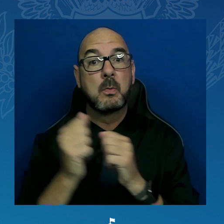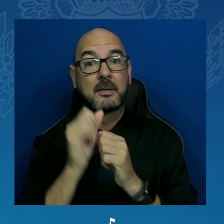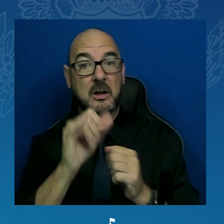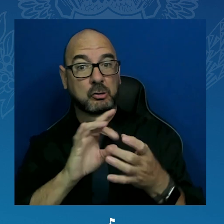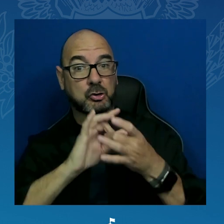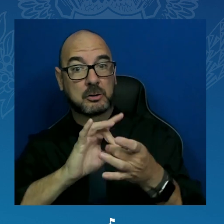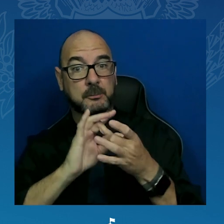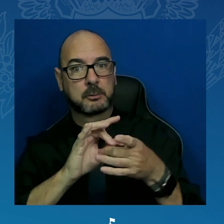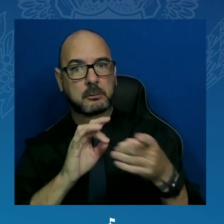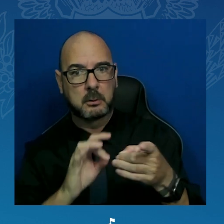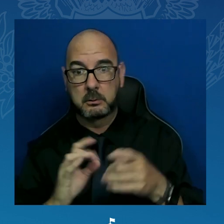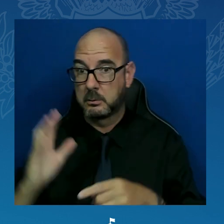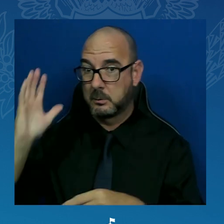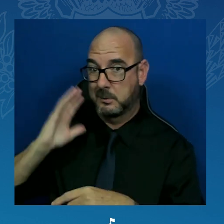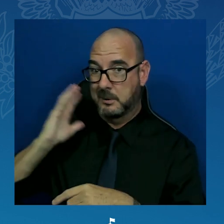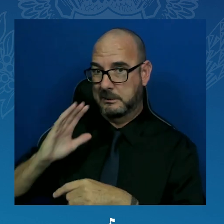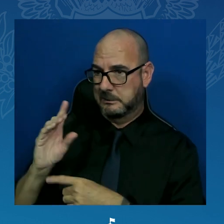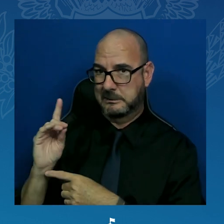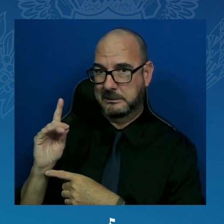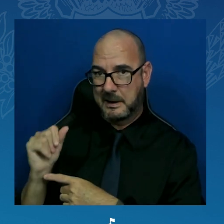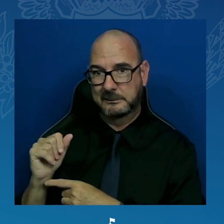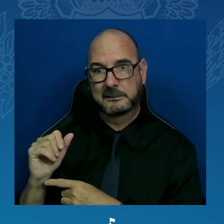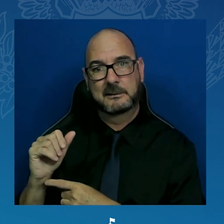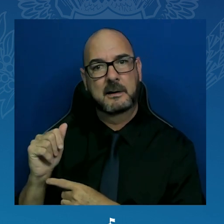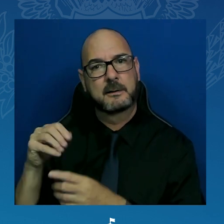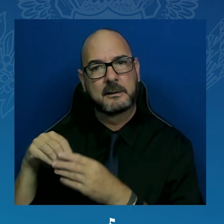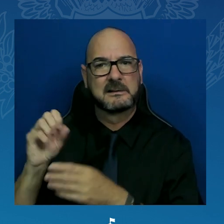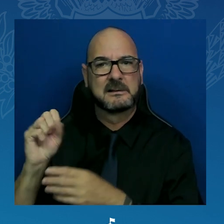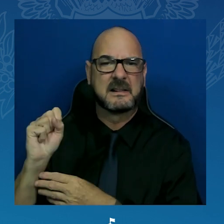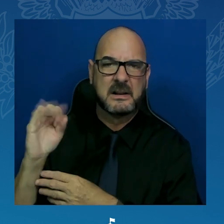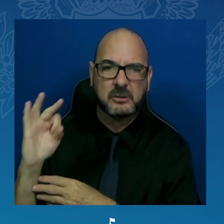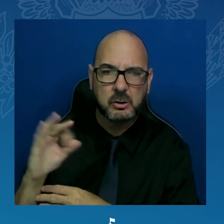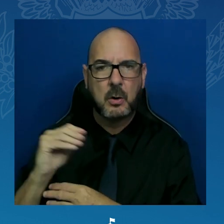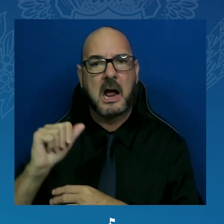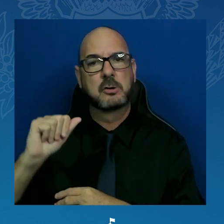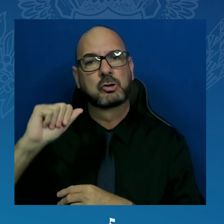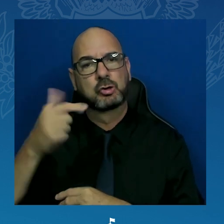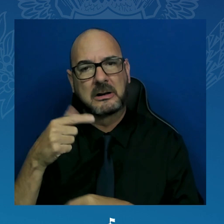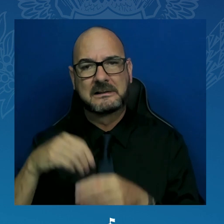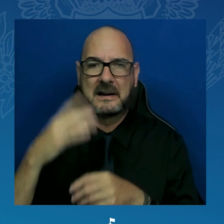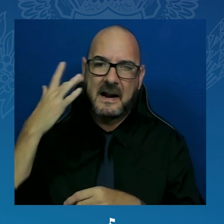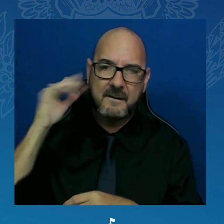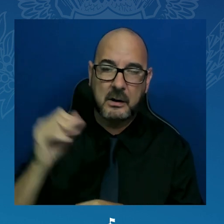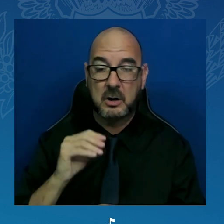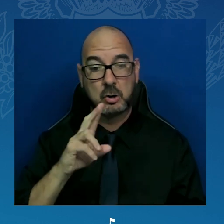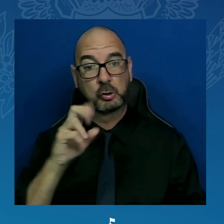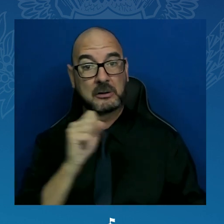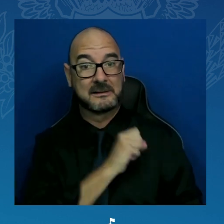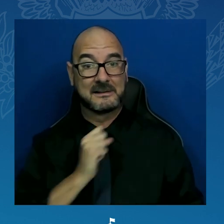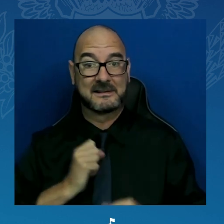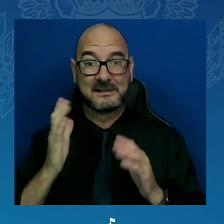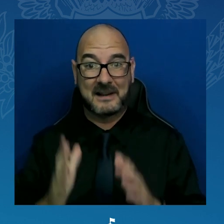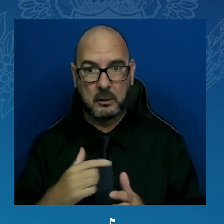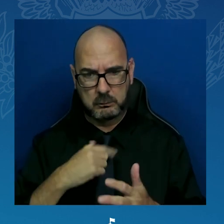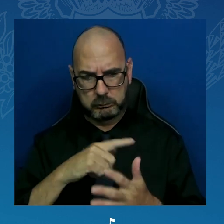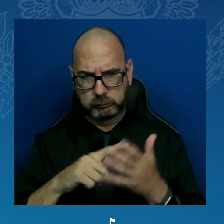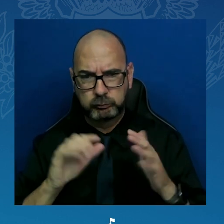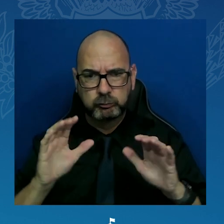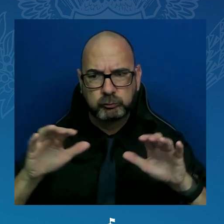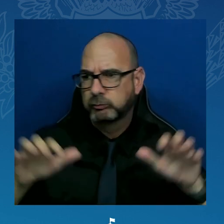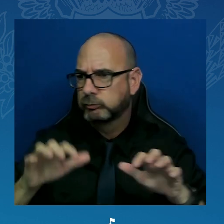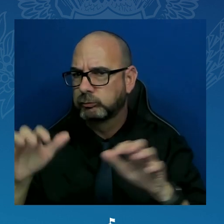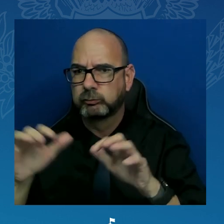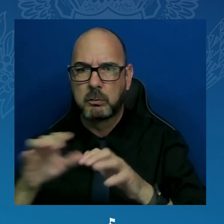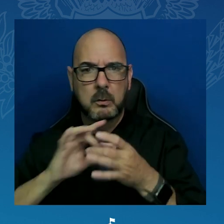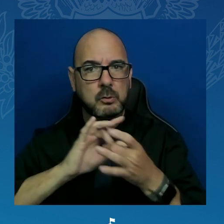was when I was District Attorney of San Francisco, Attorney General of California, or a United States Senator. And I am particularly